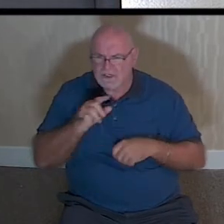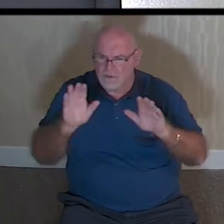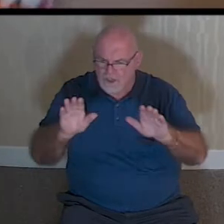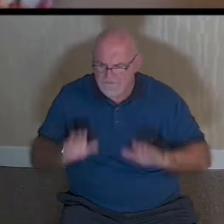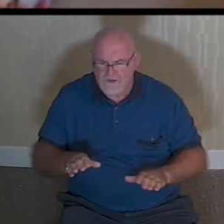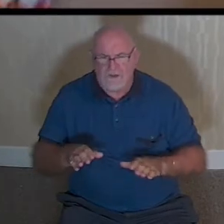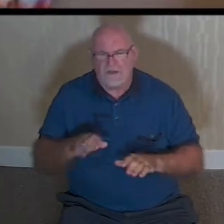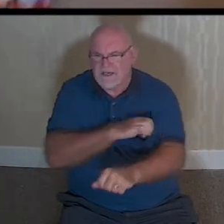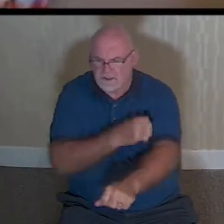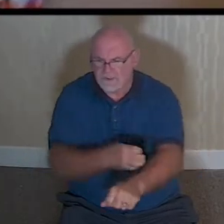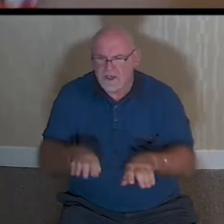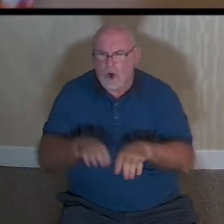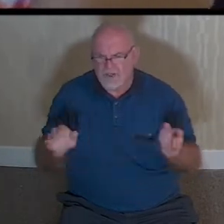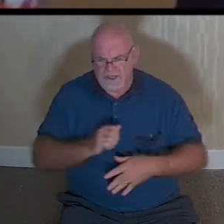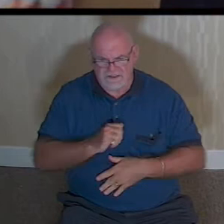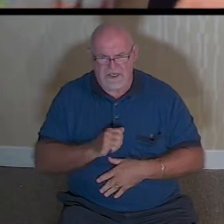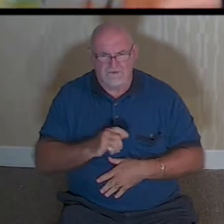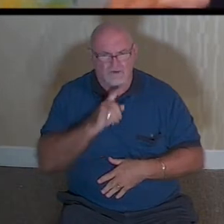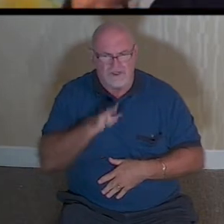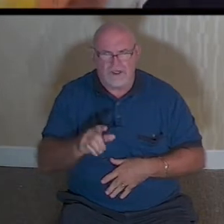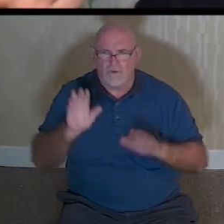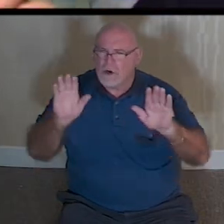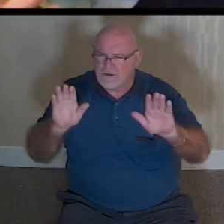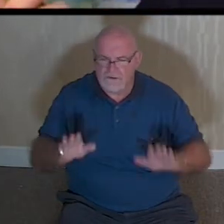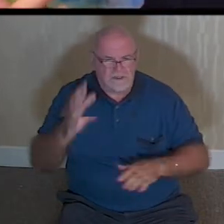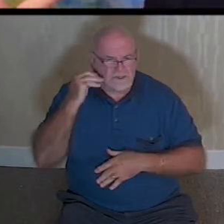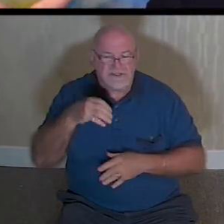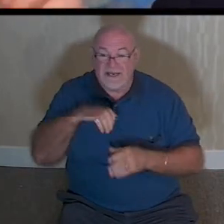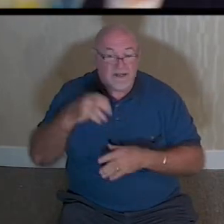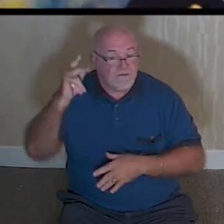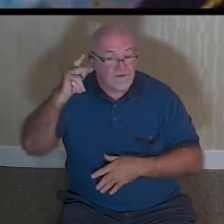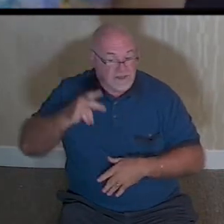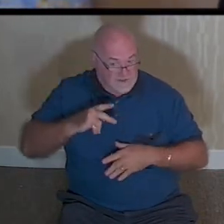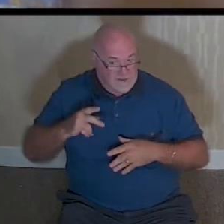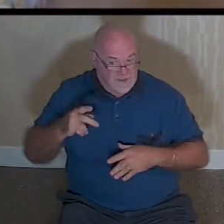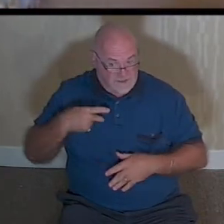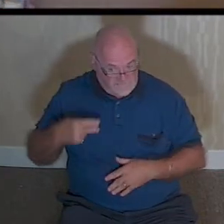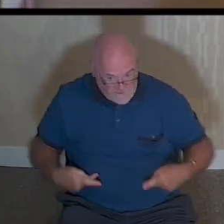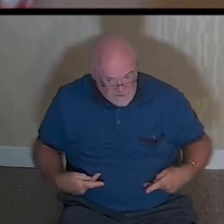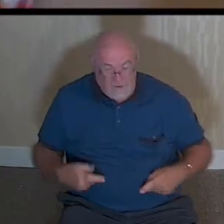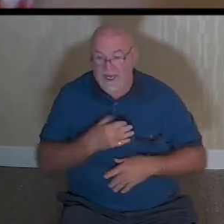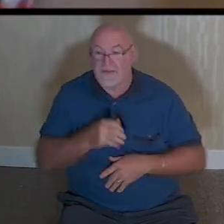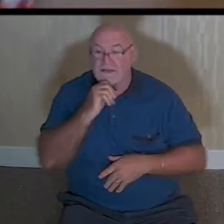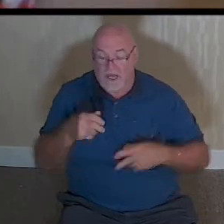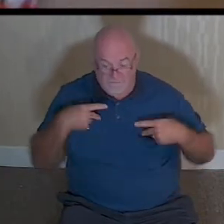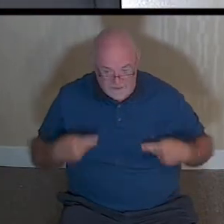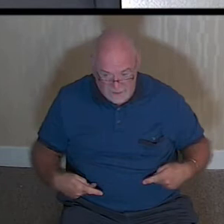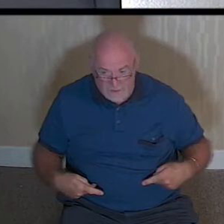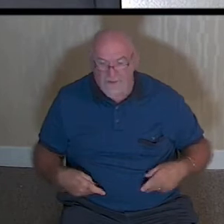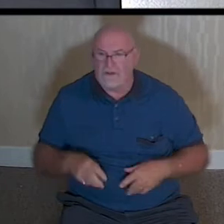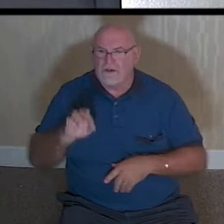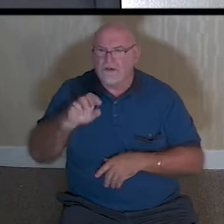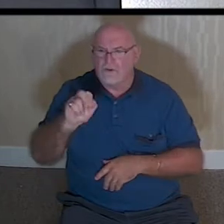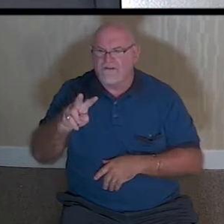open ourselves up to amazing experiences, both in the physical and non-physical. Reverend